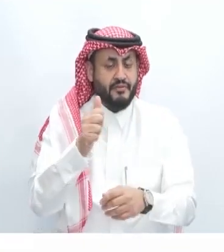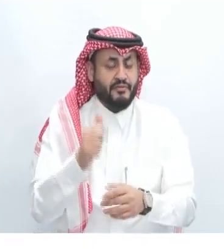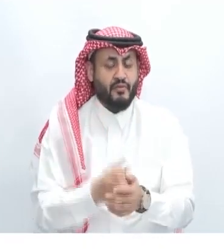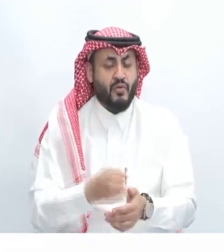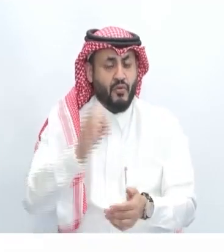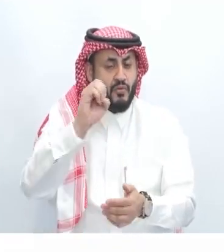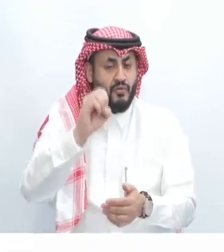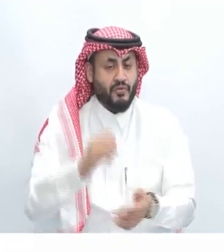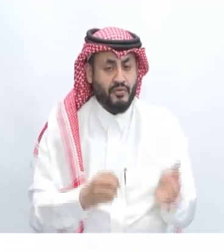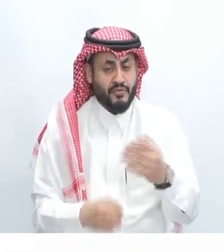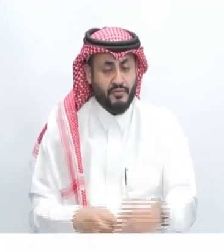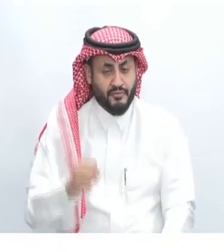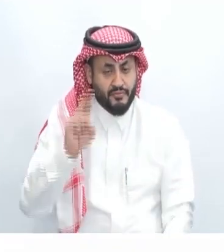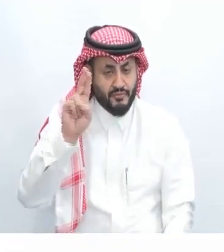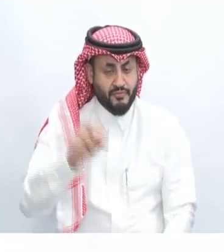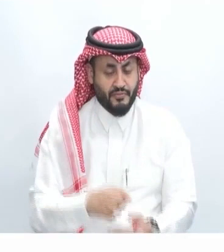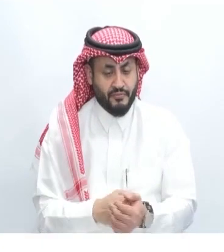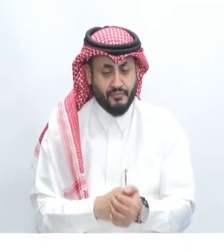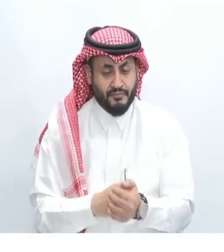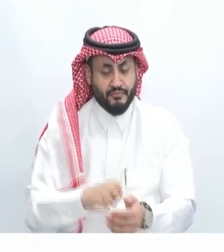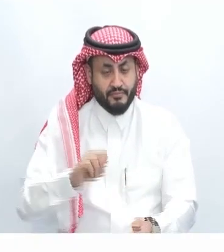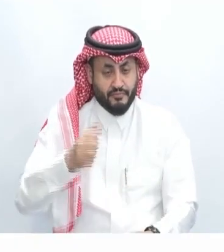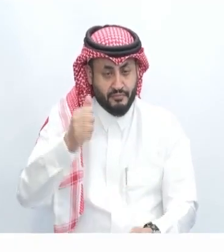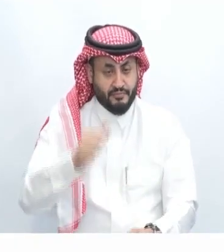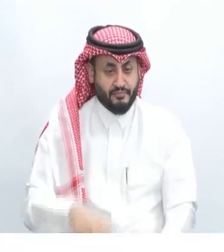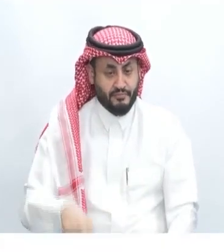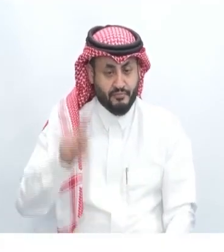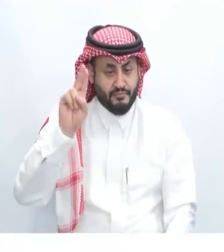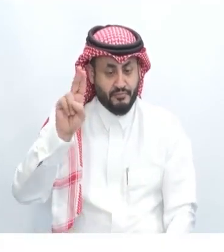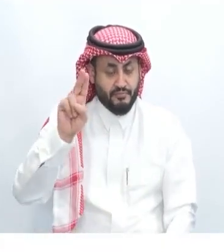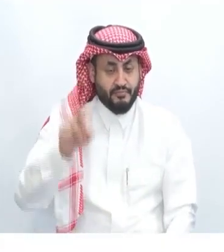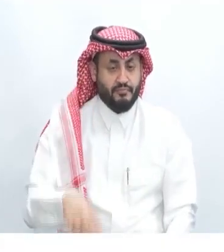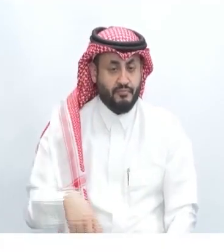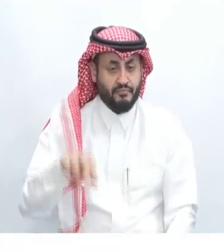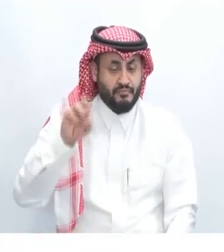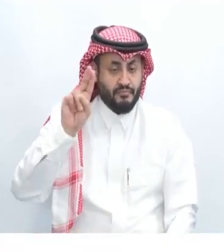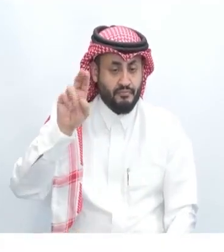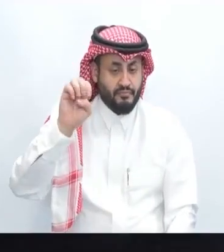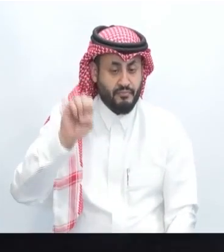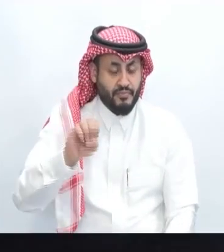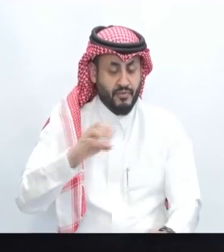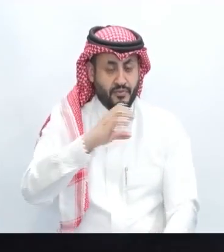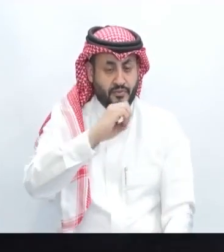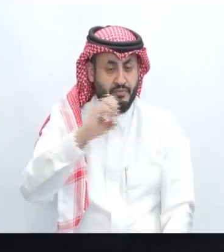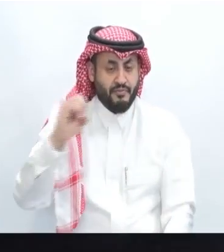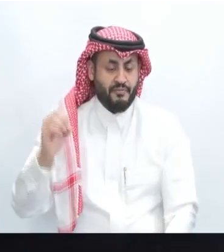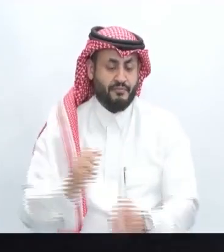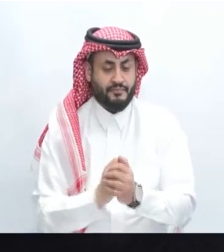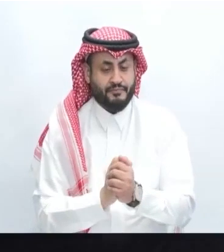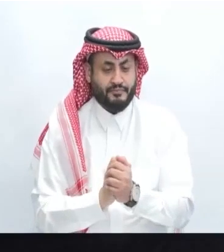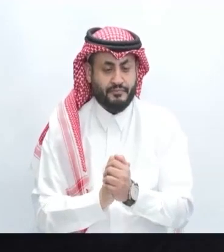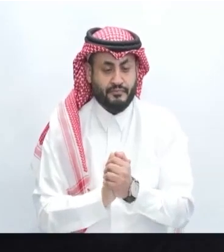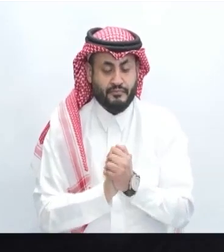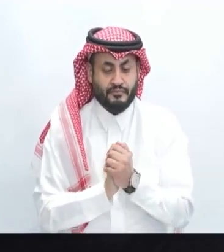O-U, E-A, U, U-E, and double O. And we said that imagine you're playing